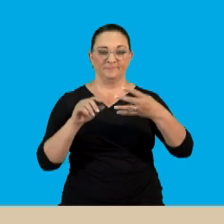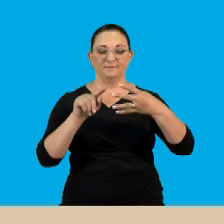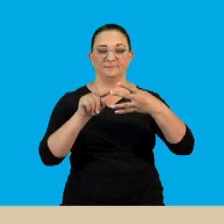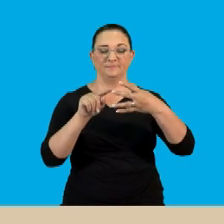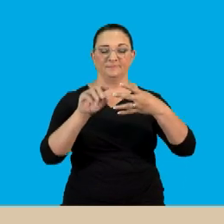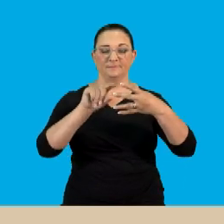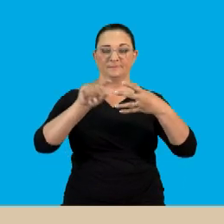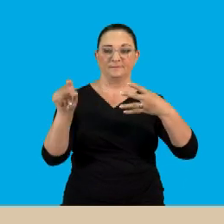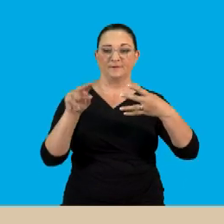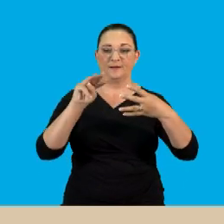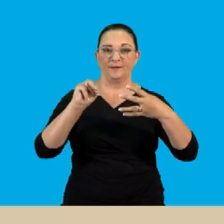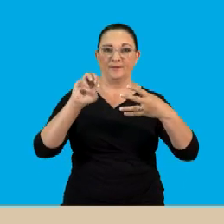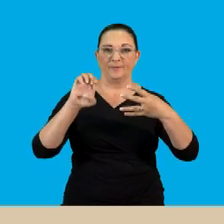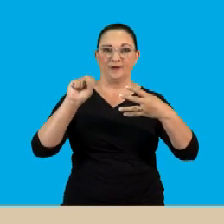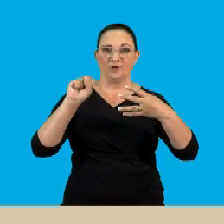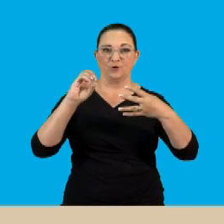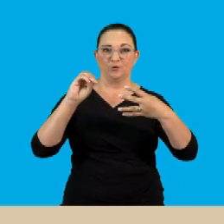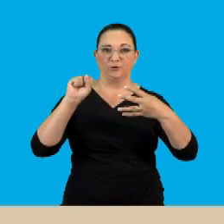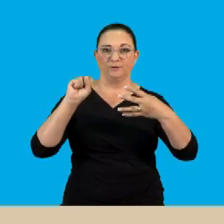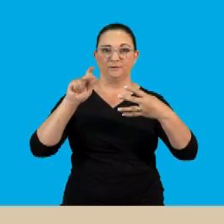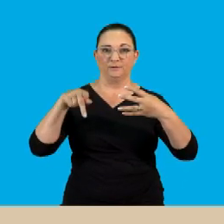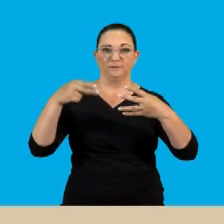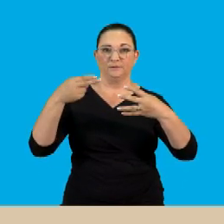we also have the mesosphere